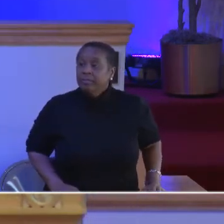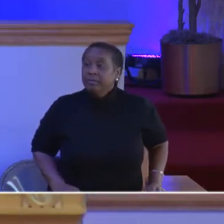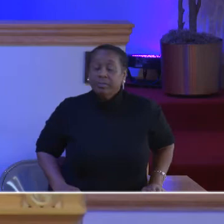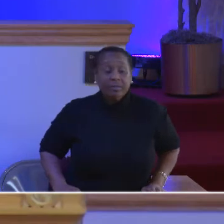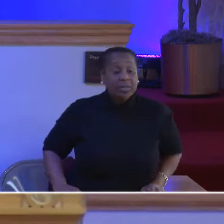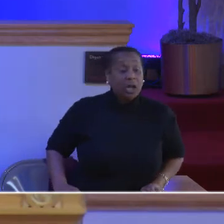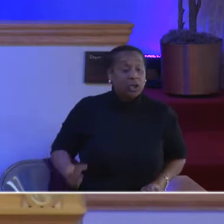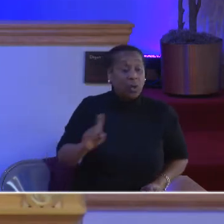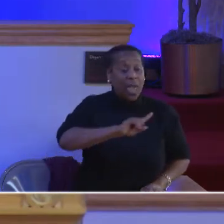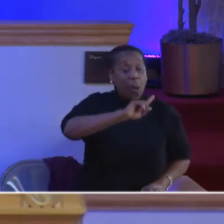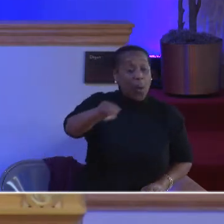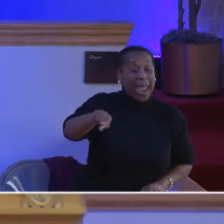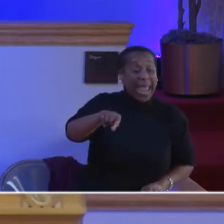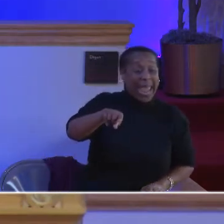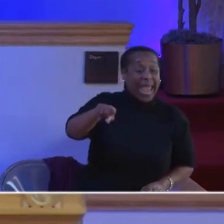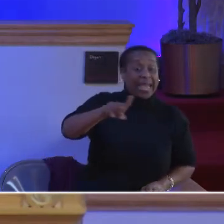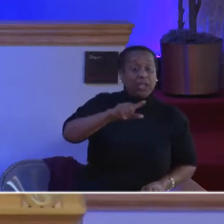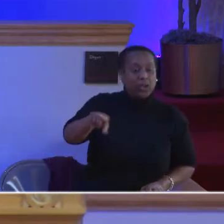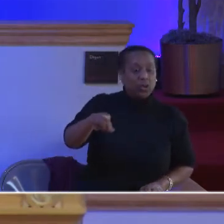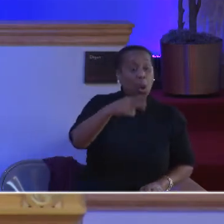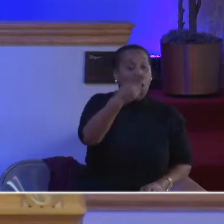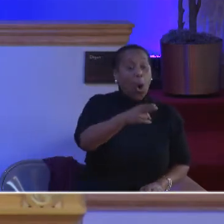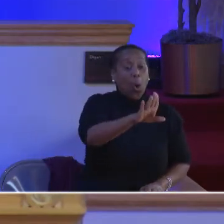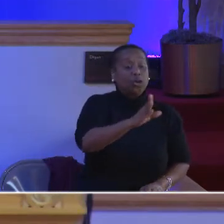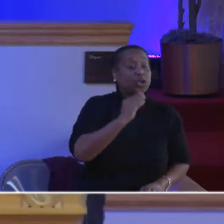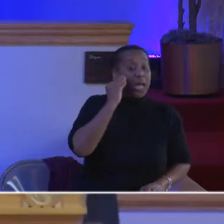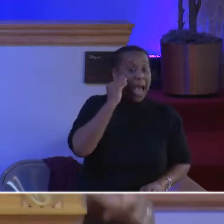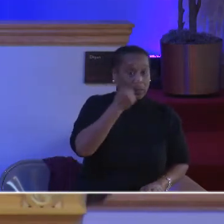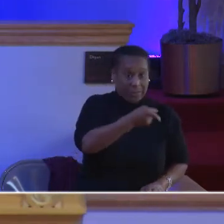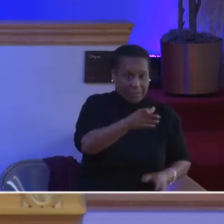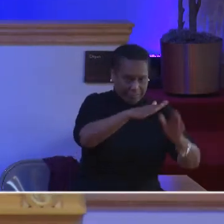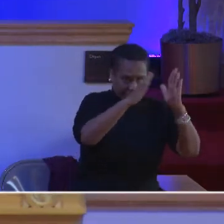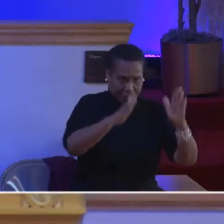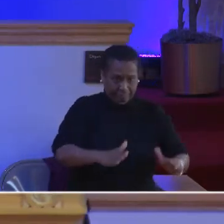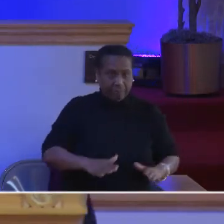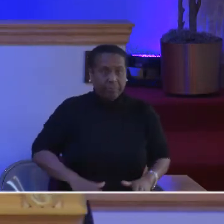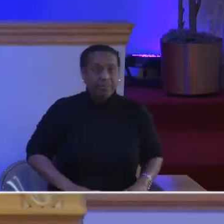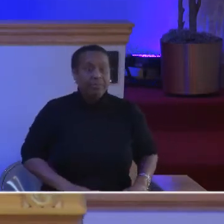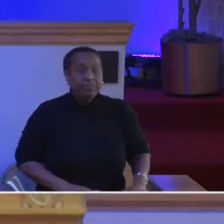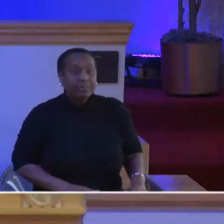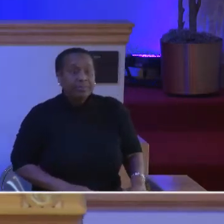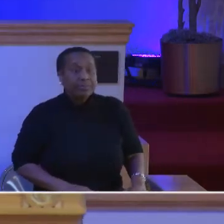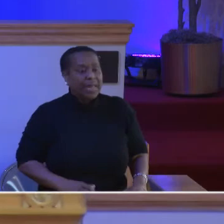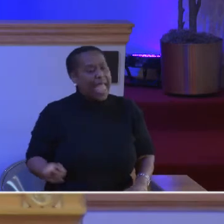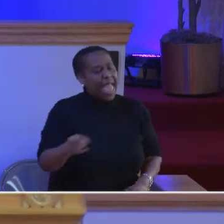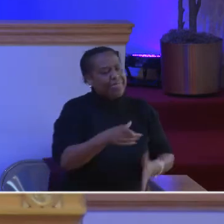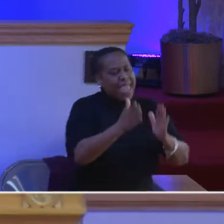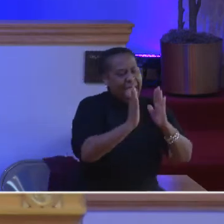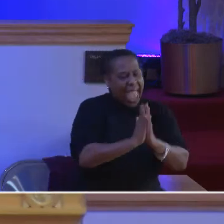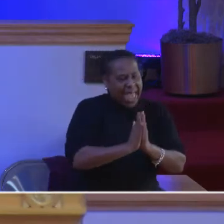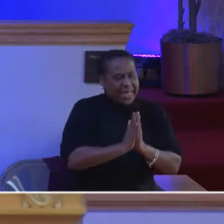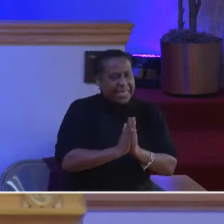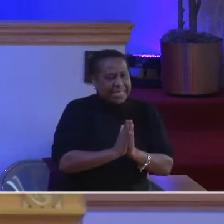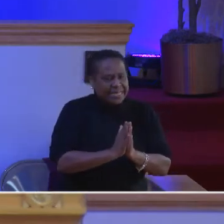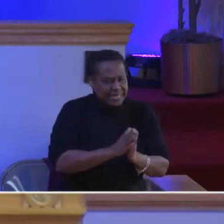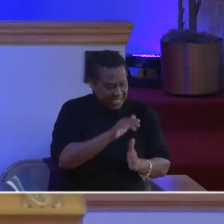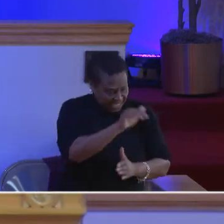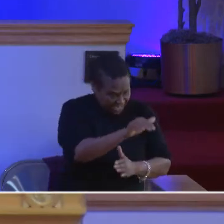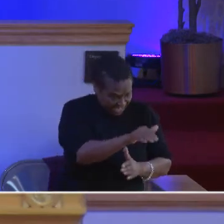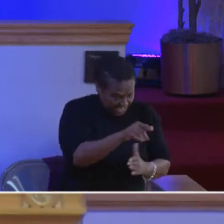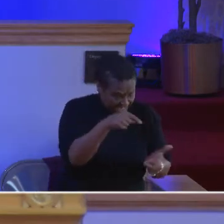So they went down to Huldah's house and they asked, is